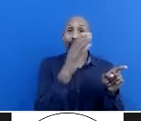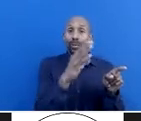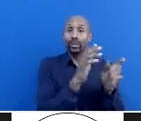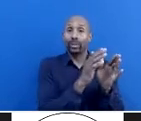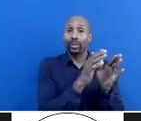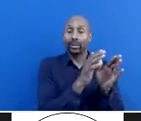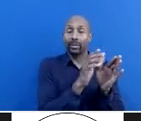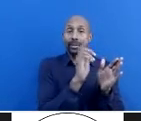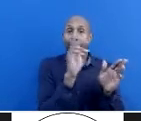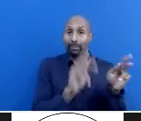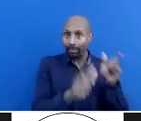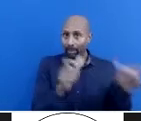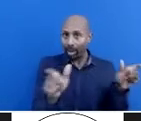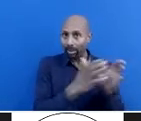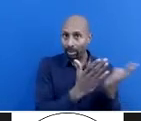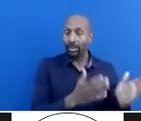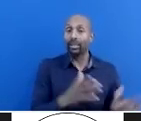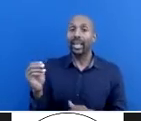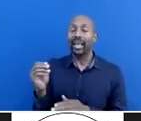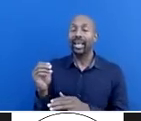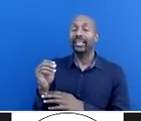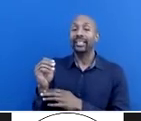Jamal Cyrus has to do with its musical framing.